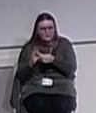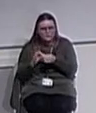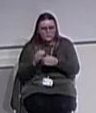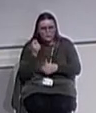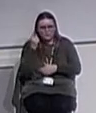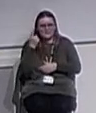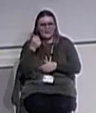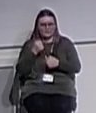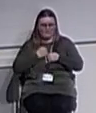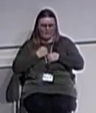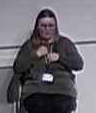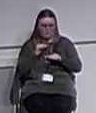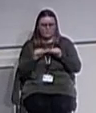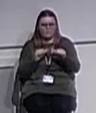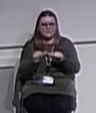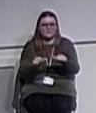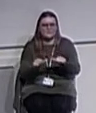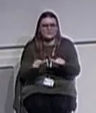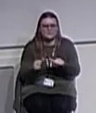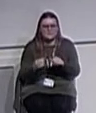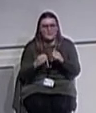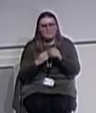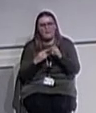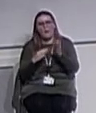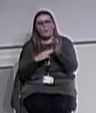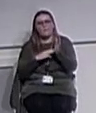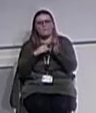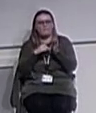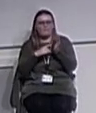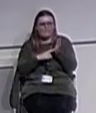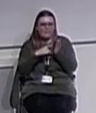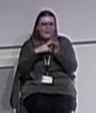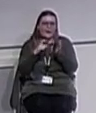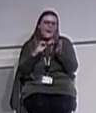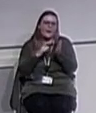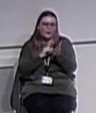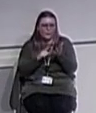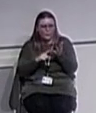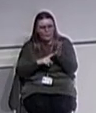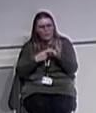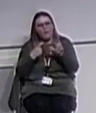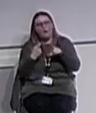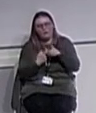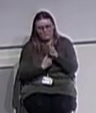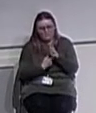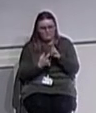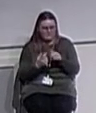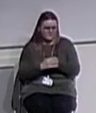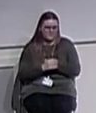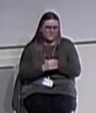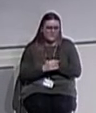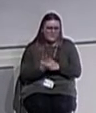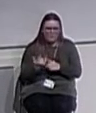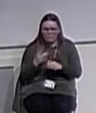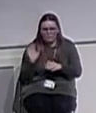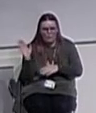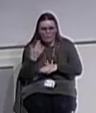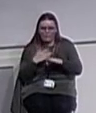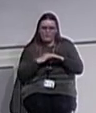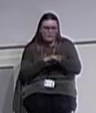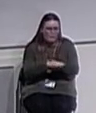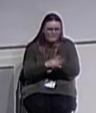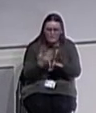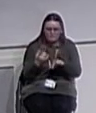processes. Other places may call it biomolecular, or may call it life sciences, or just plain biology. But they're all covering pretty much the same kind